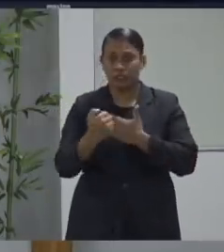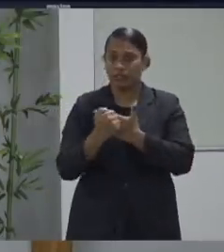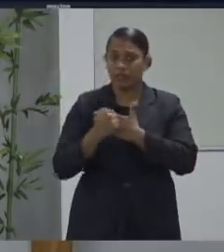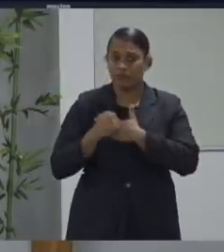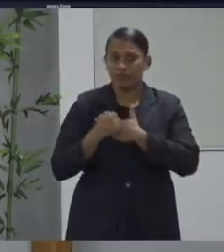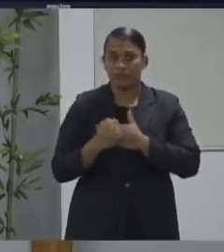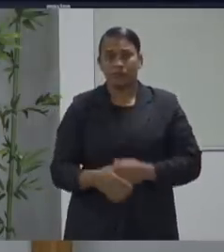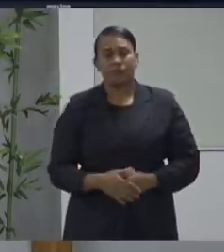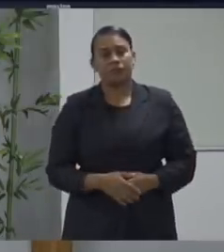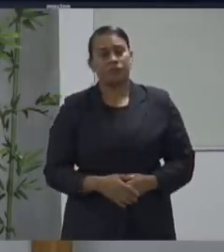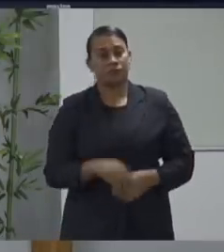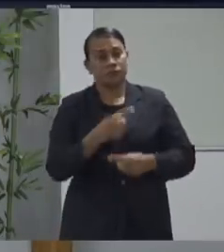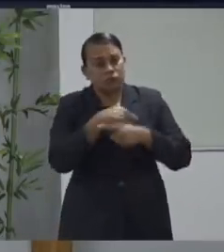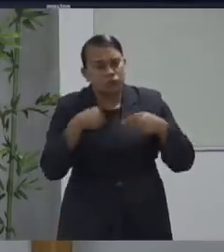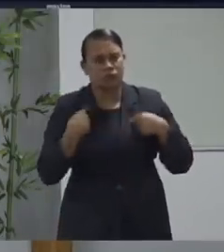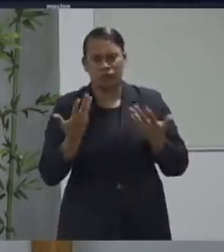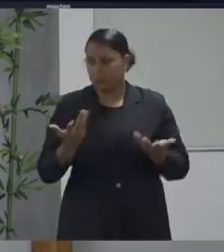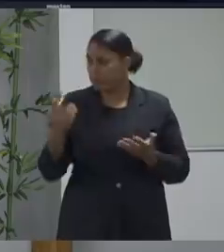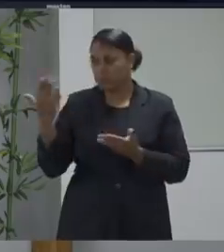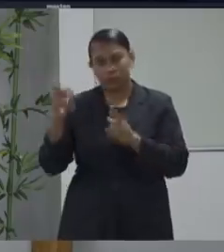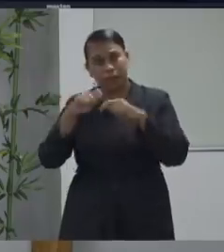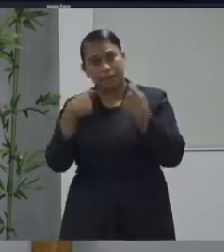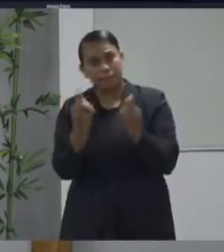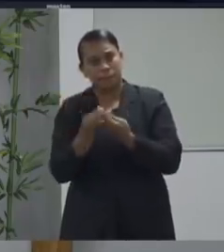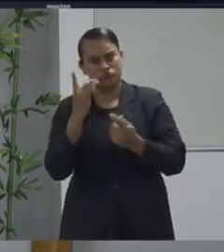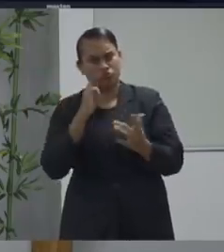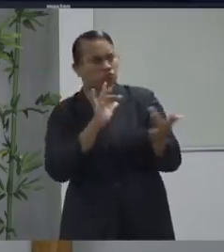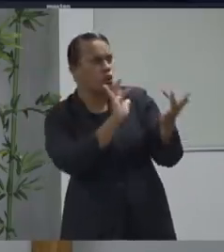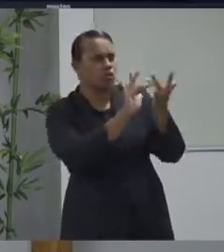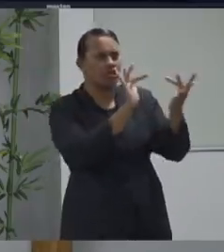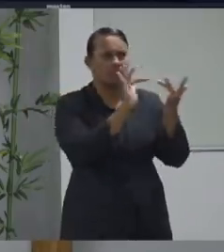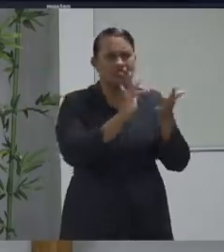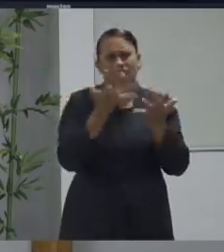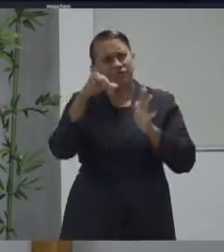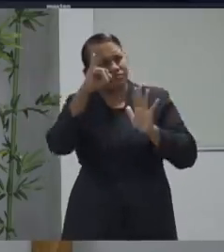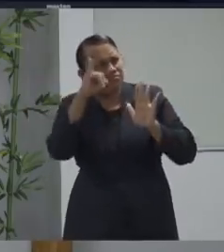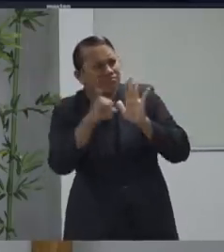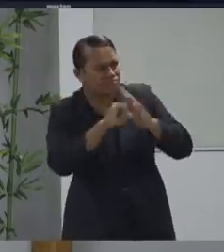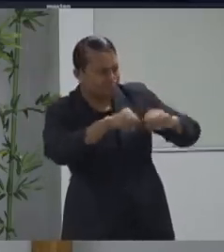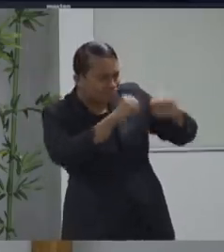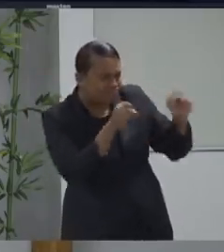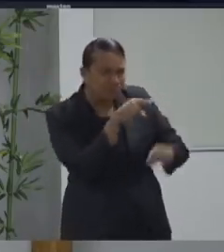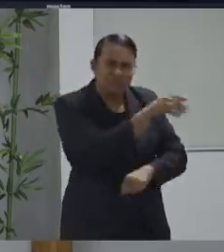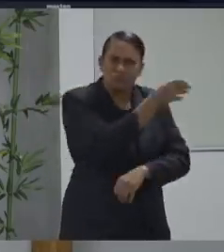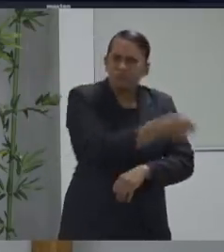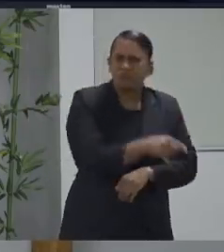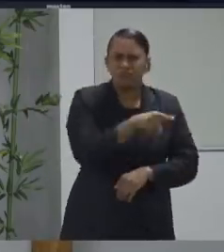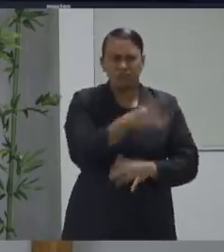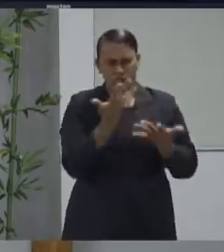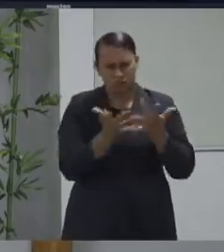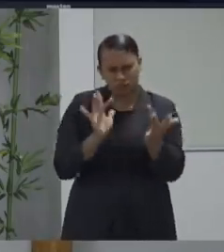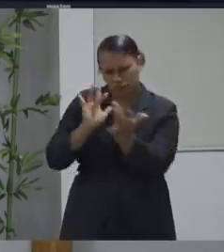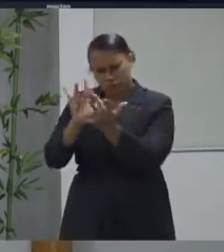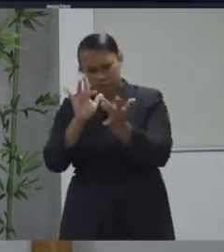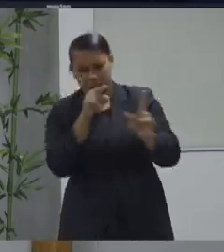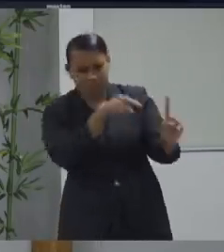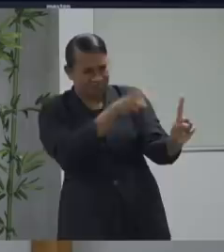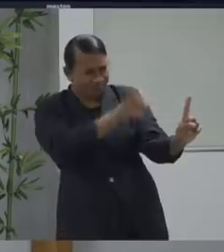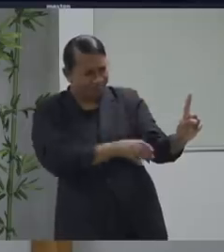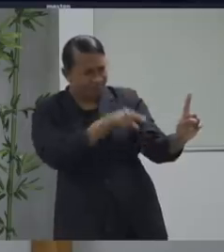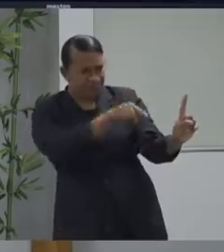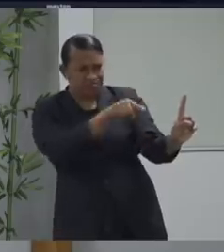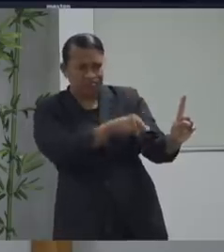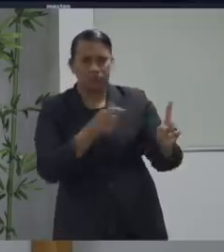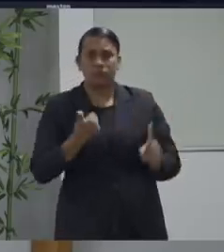Our contact tracing teams are in the process of identifying all other individuals who came into contact with this gentleman, including a few in